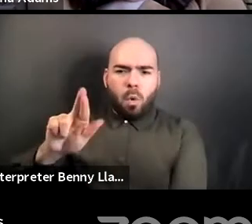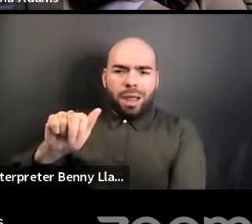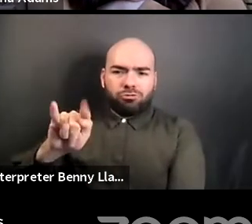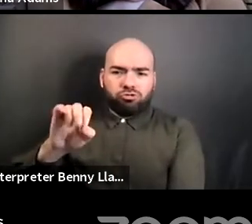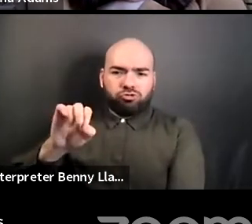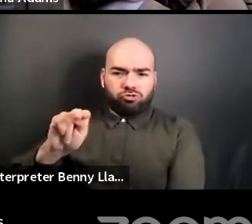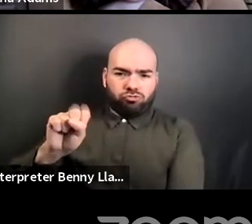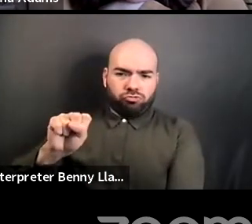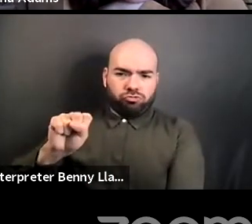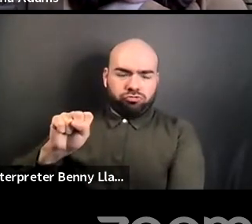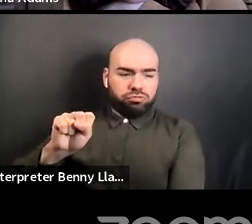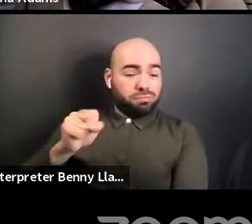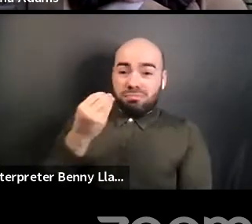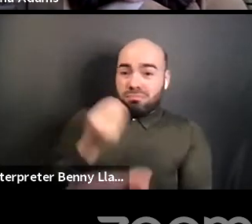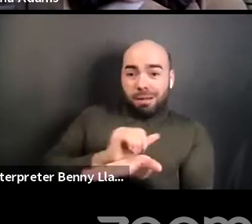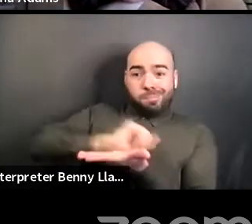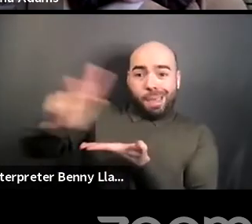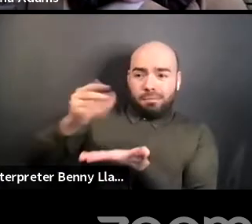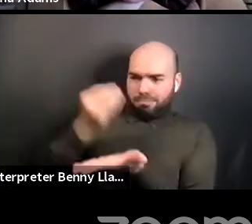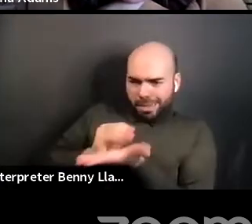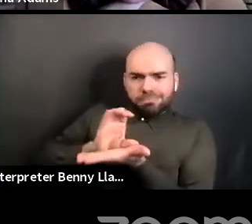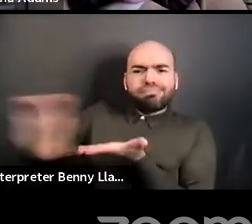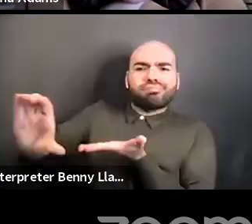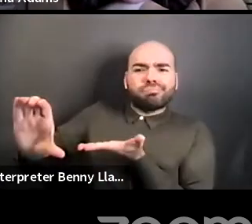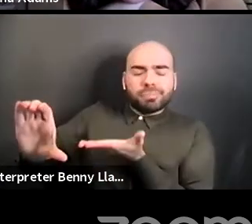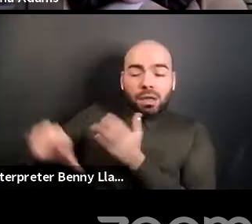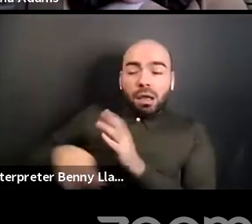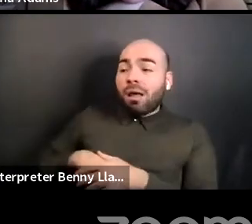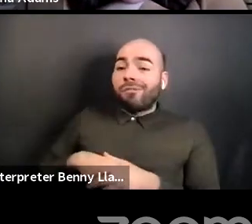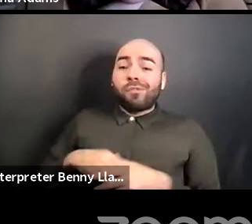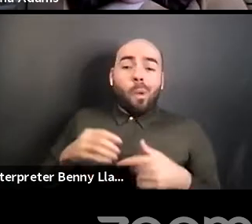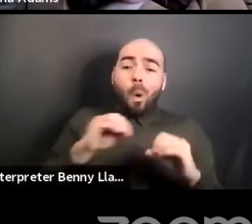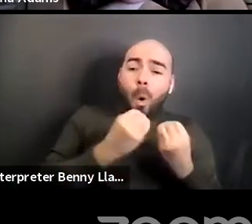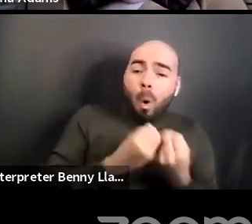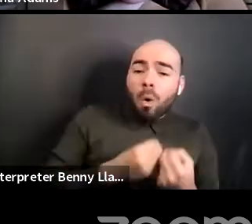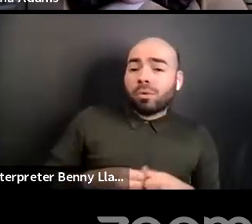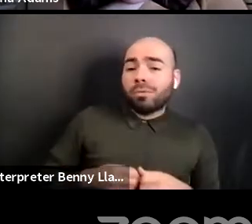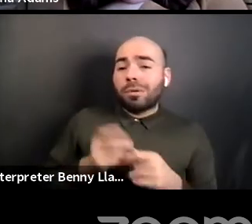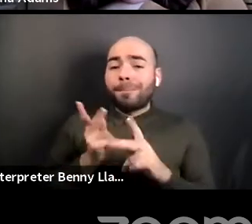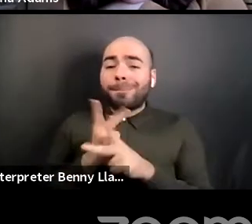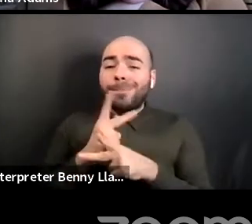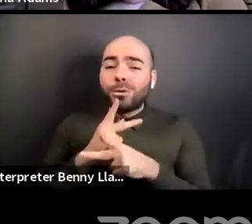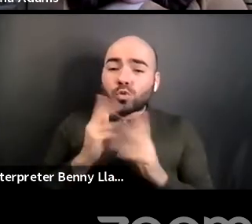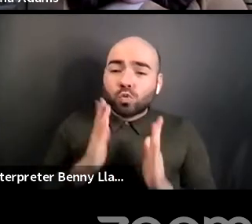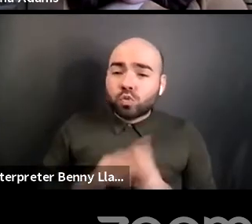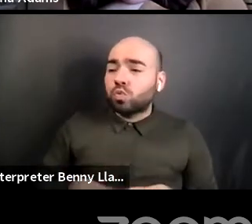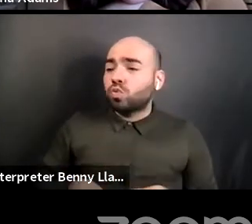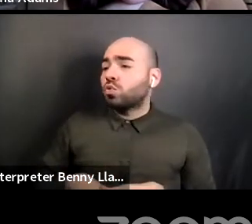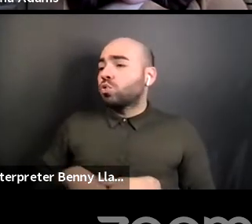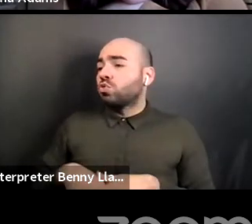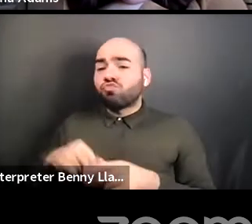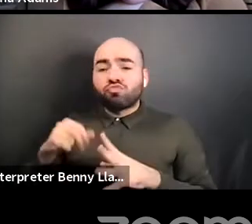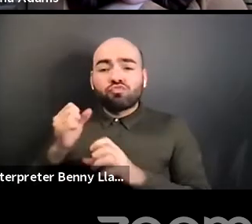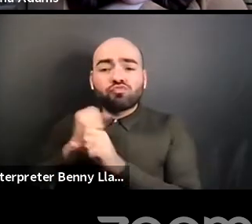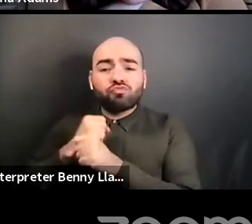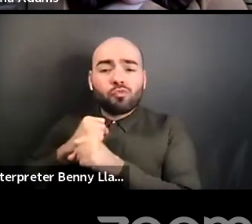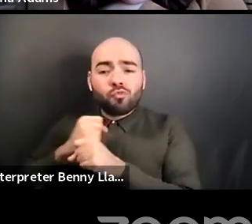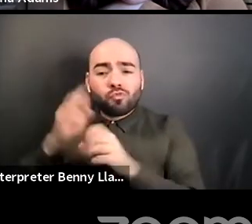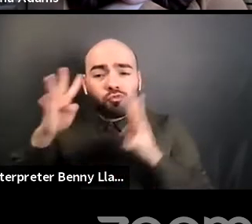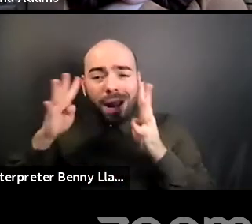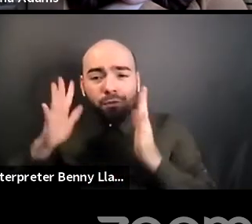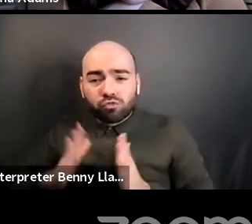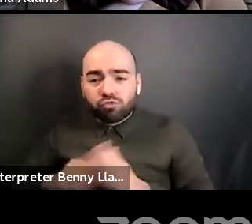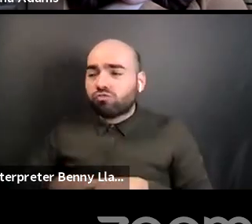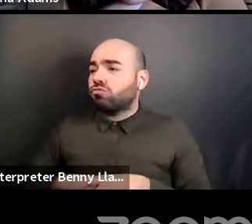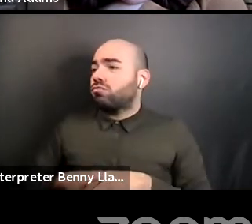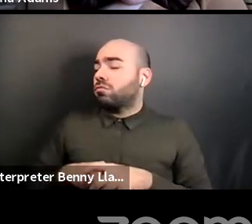if organizations, artists, producers, creators are all being upfront and